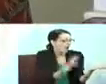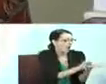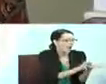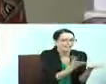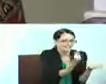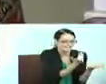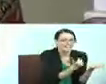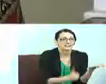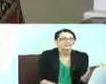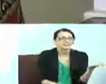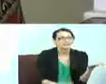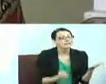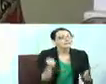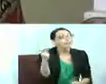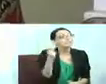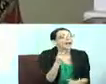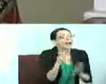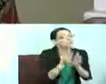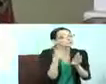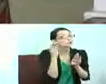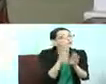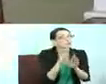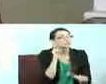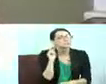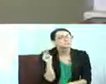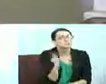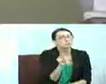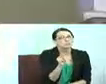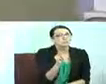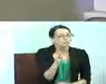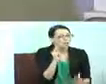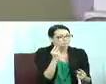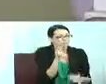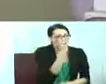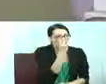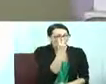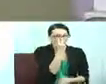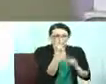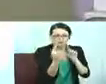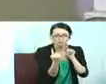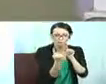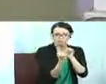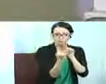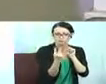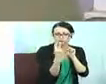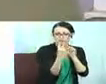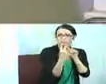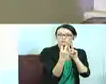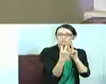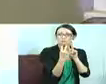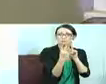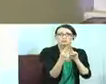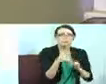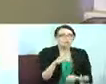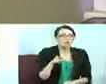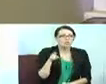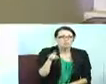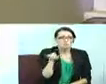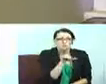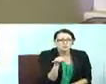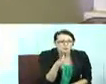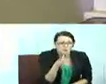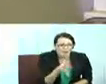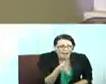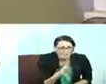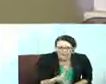to the door, and he looked me straight in my eyes. He said, you too, Grandma? I